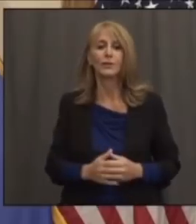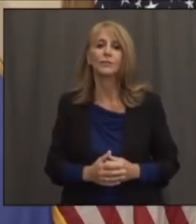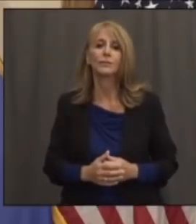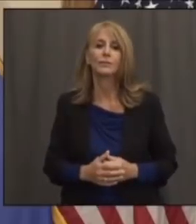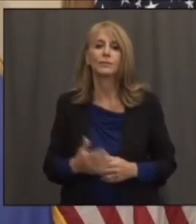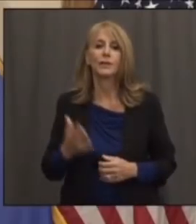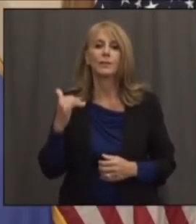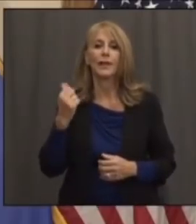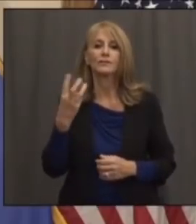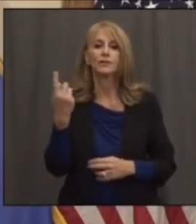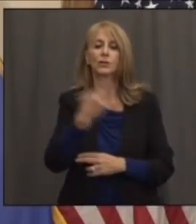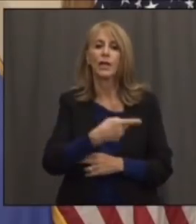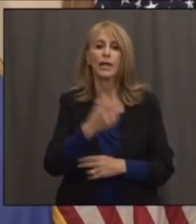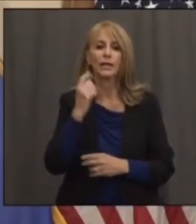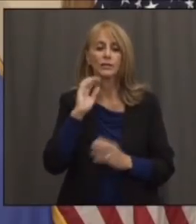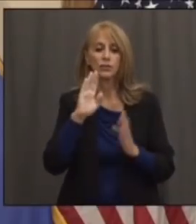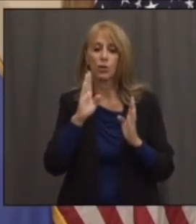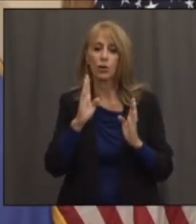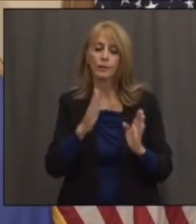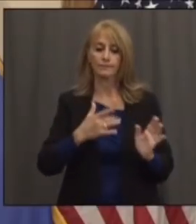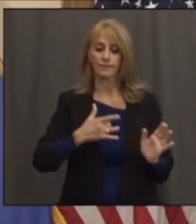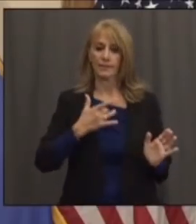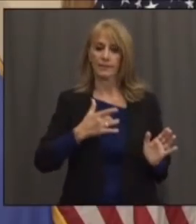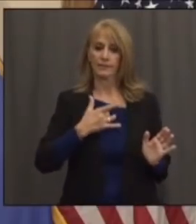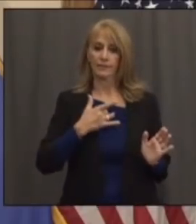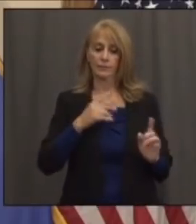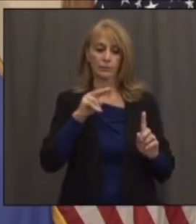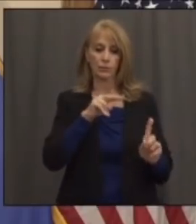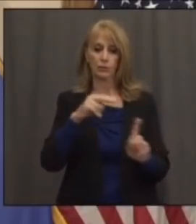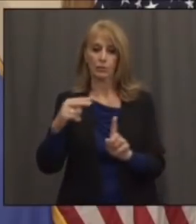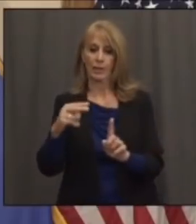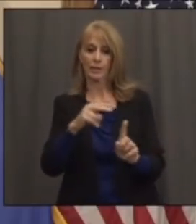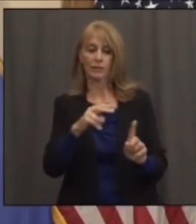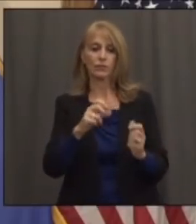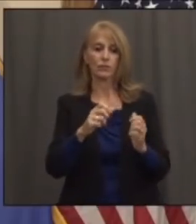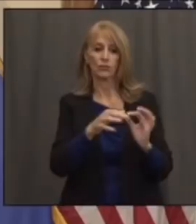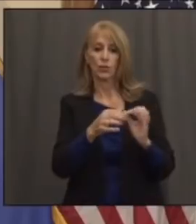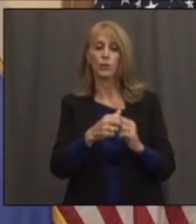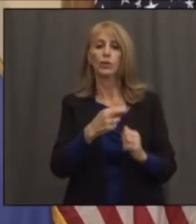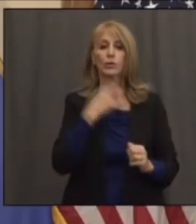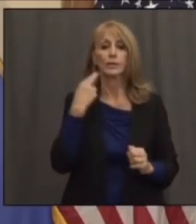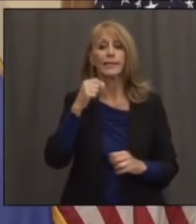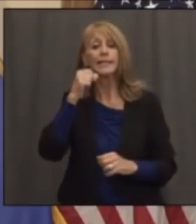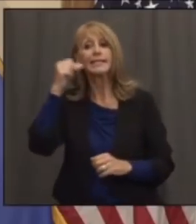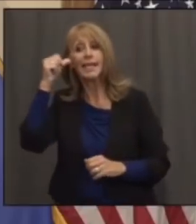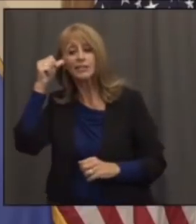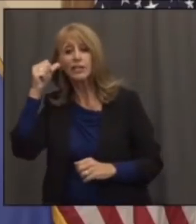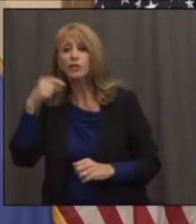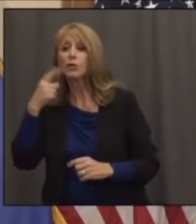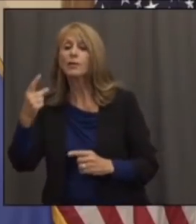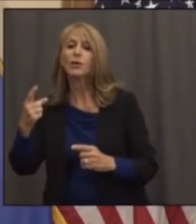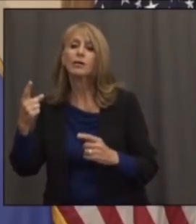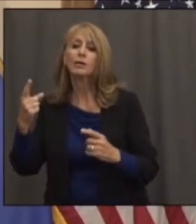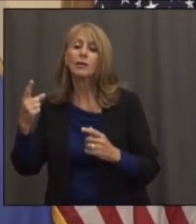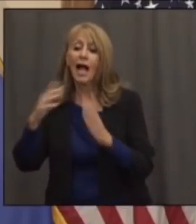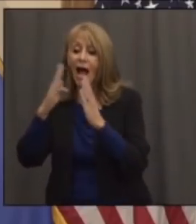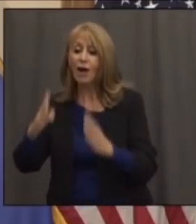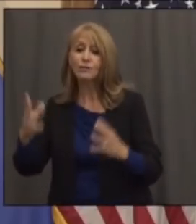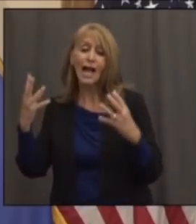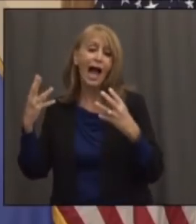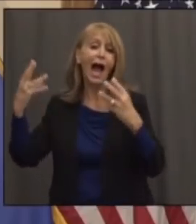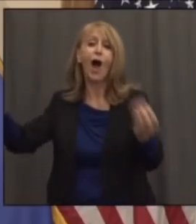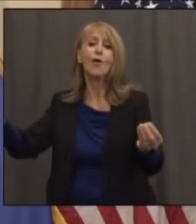days that your tone has shifted considerably on the risk of COVID. Yesterday you told people to get out of the